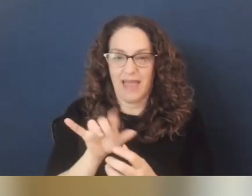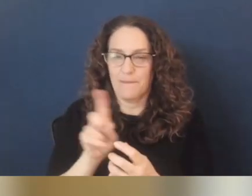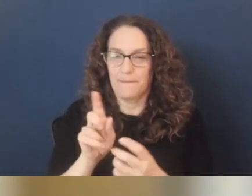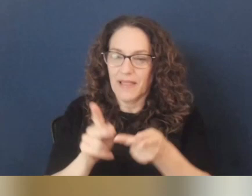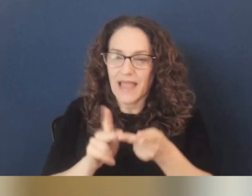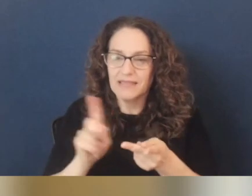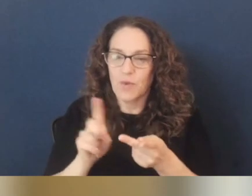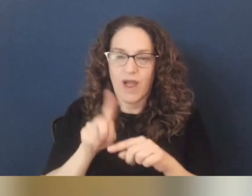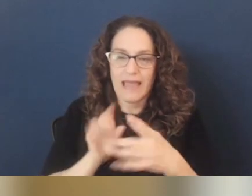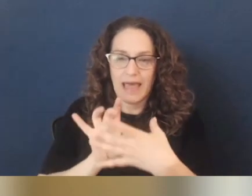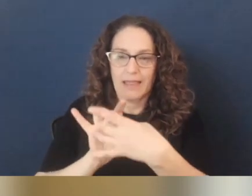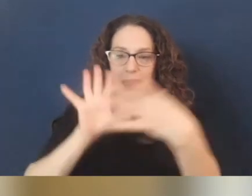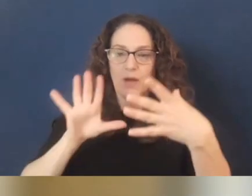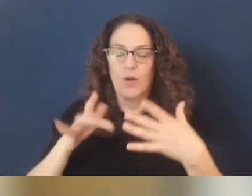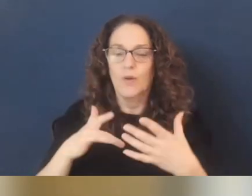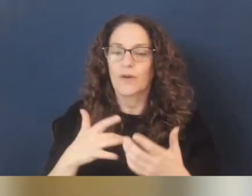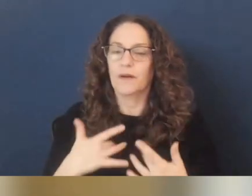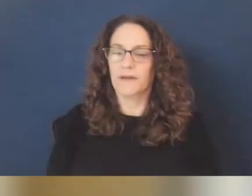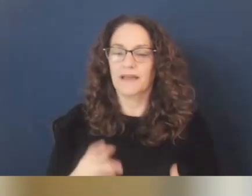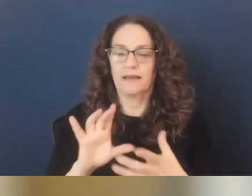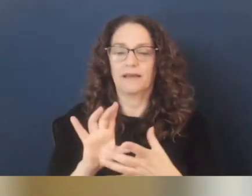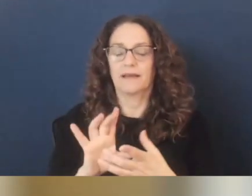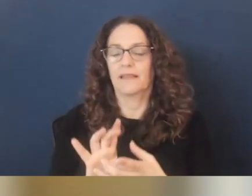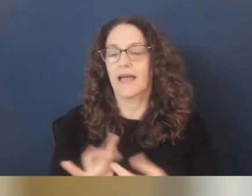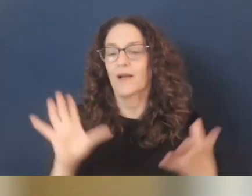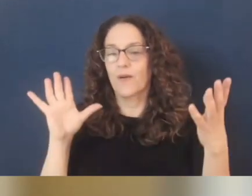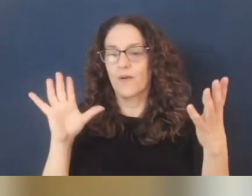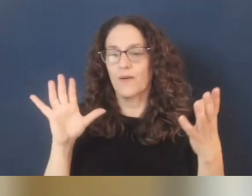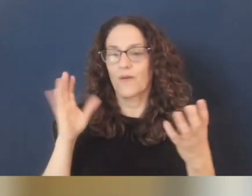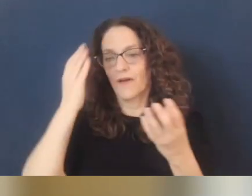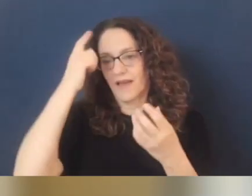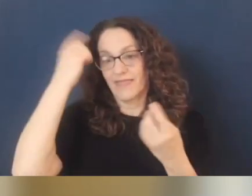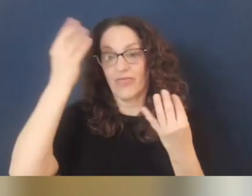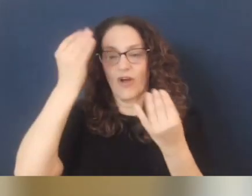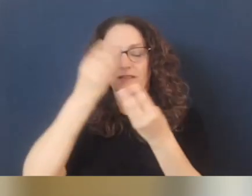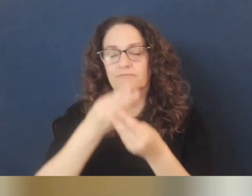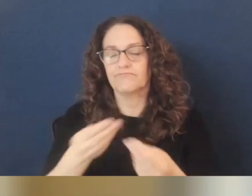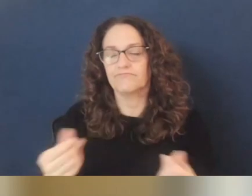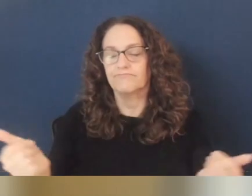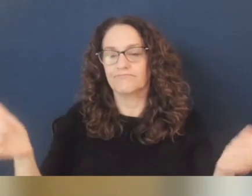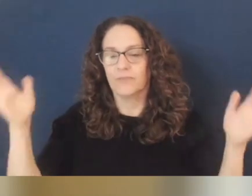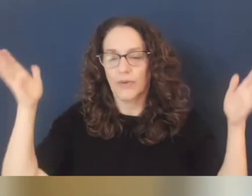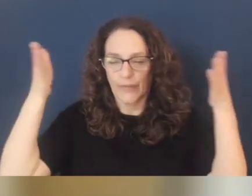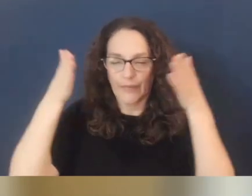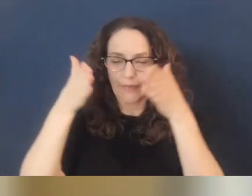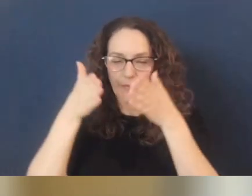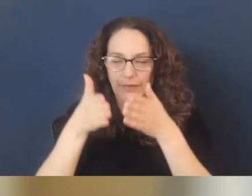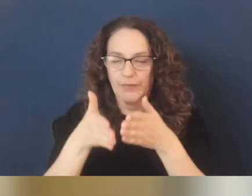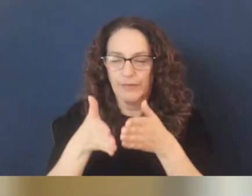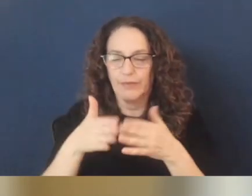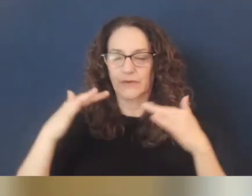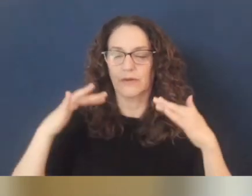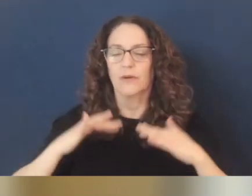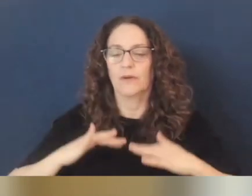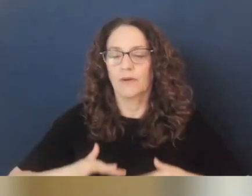is loosened up and cleared out, and then the thoughts can fall away. So I found them to be tremendously useful, and I